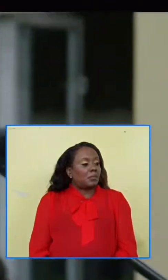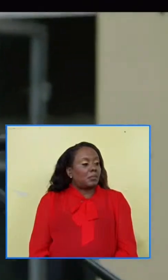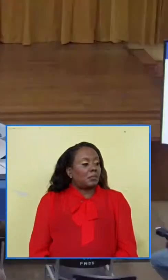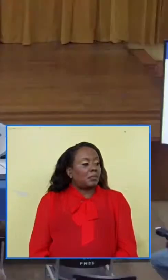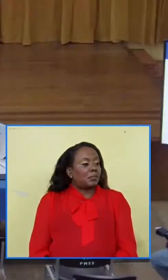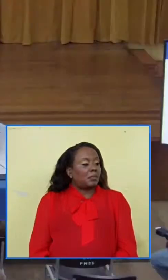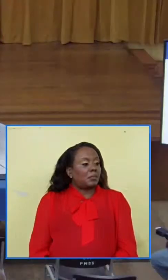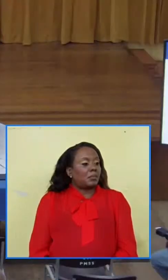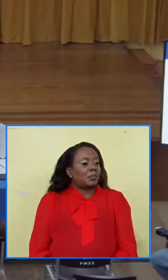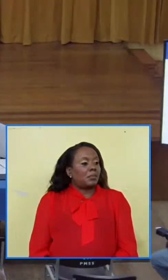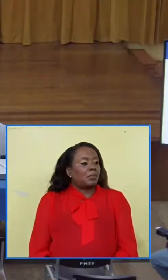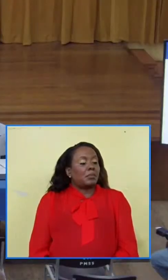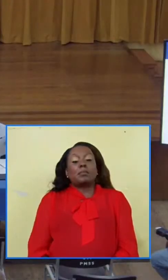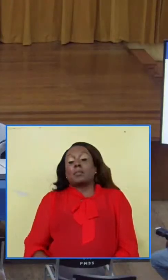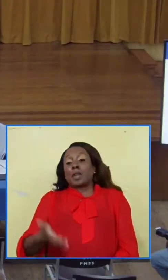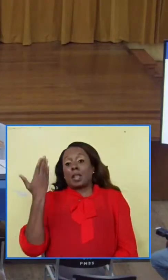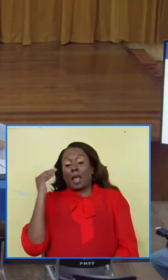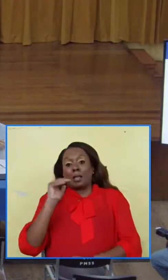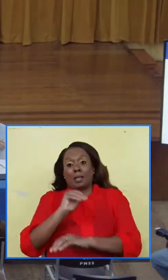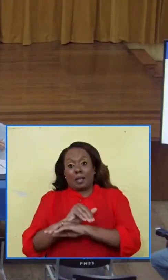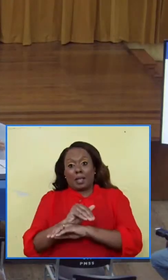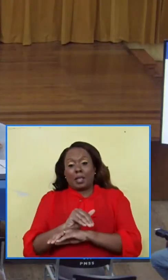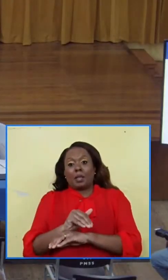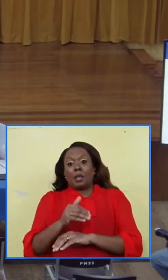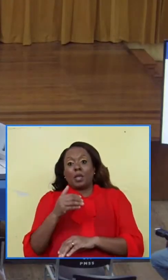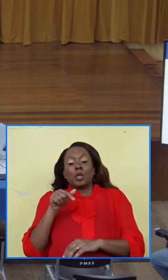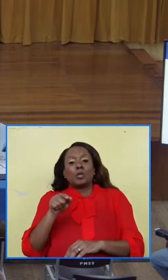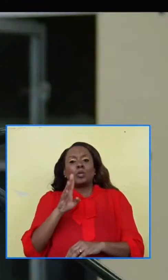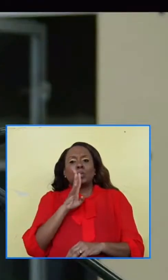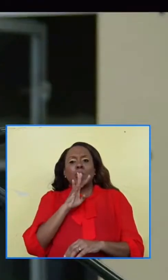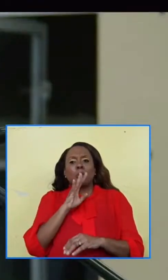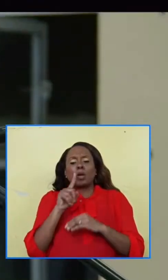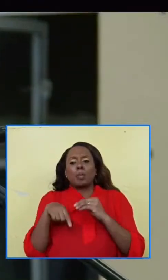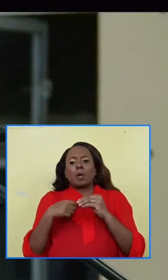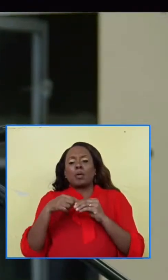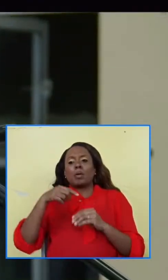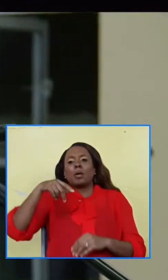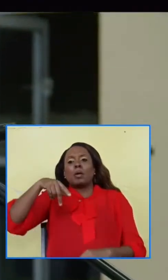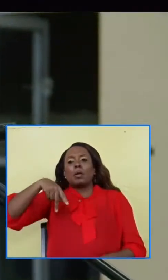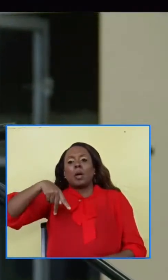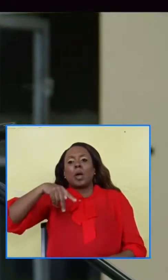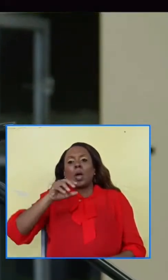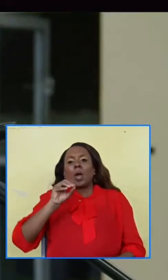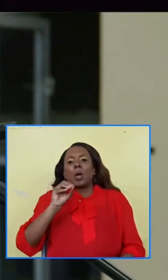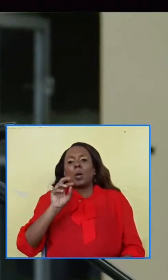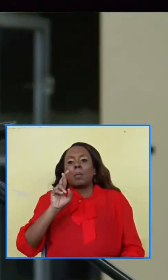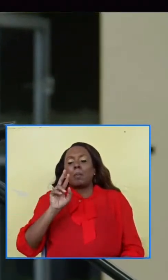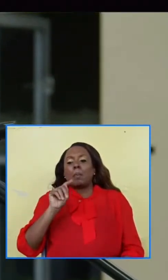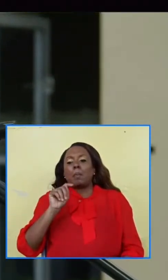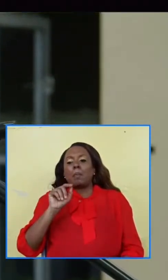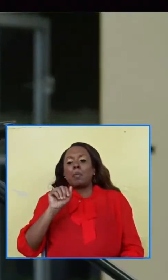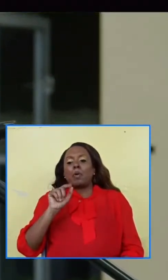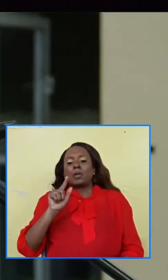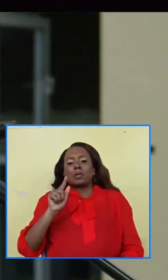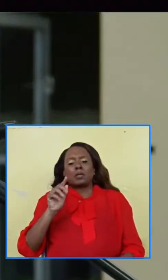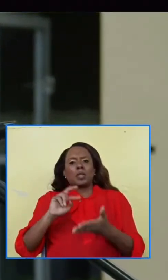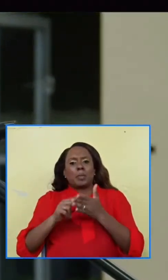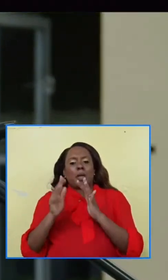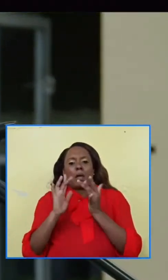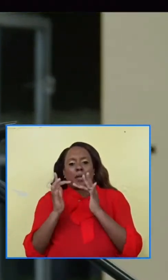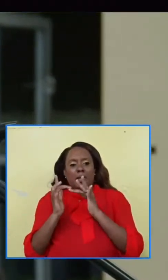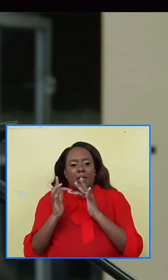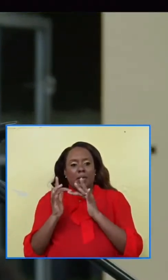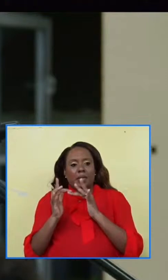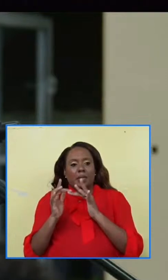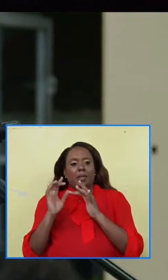Right. Last night you made mention about the portal, but the portal is something, this is an online situation. This is, you